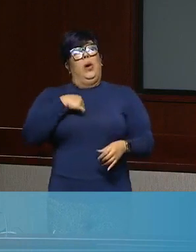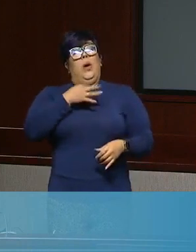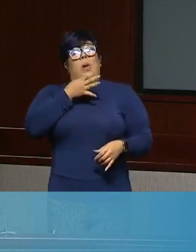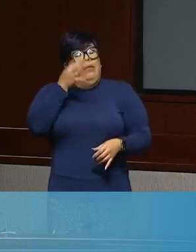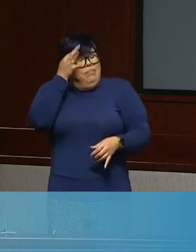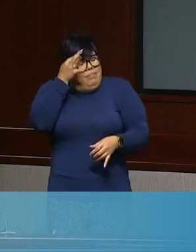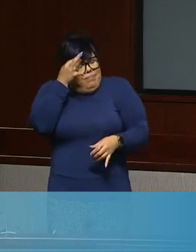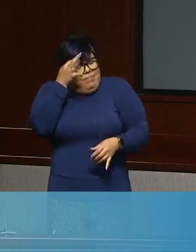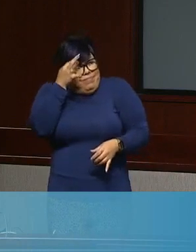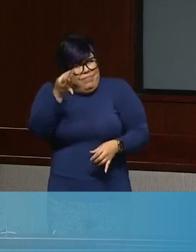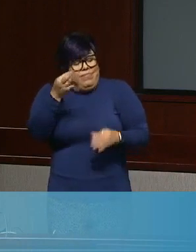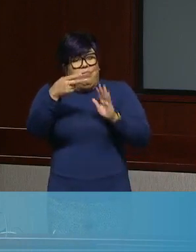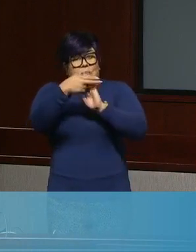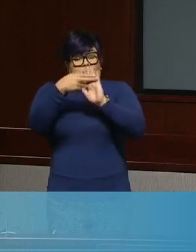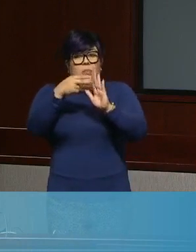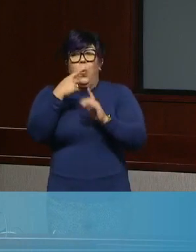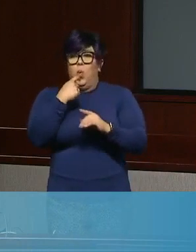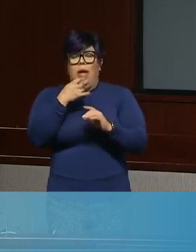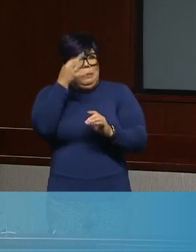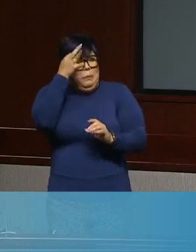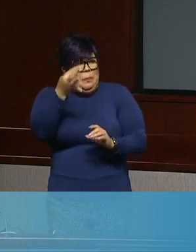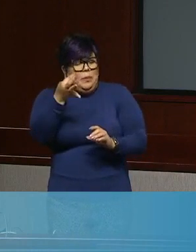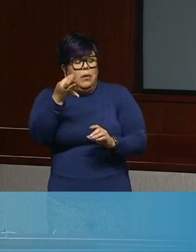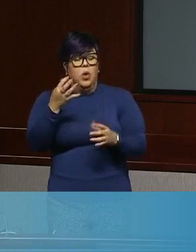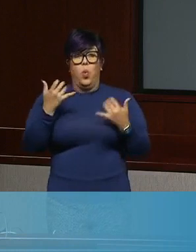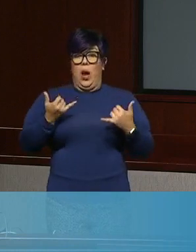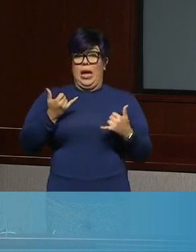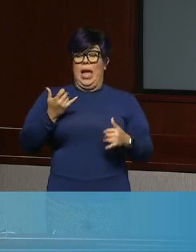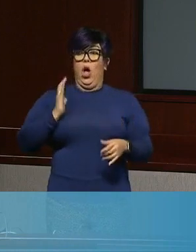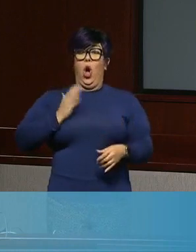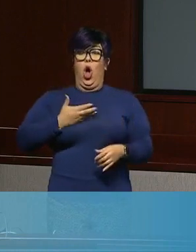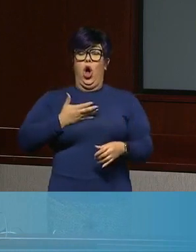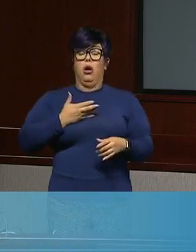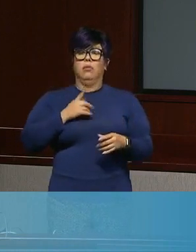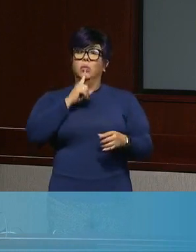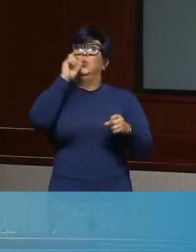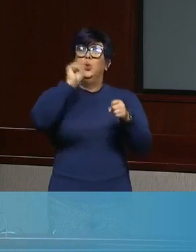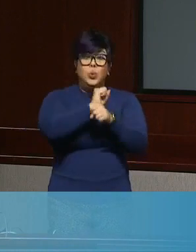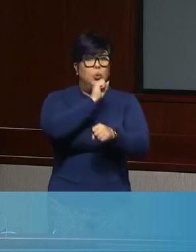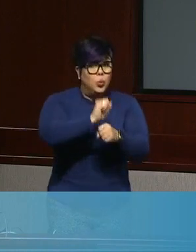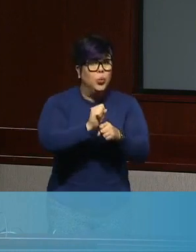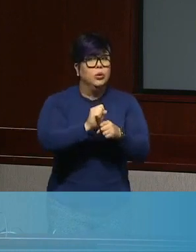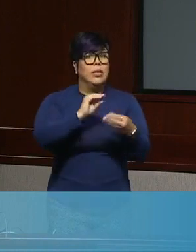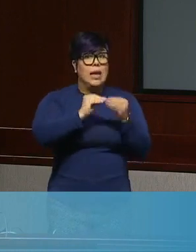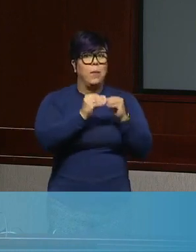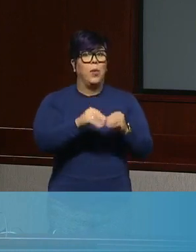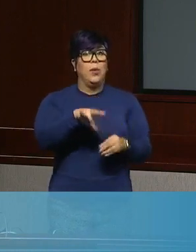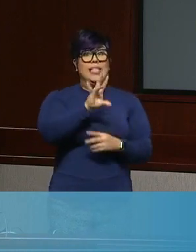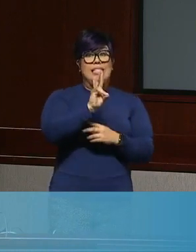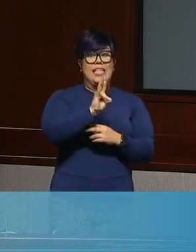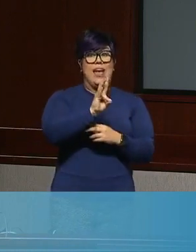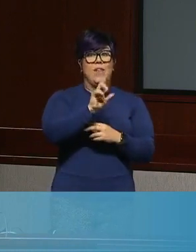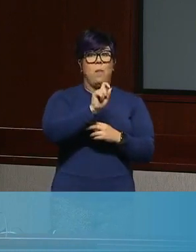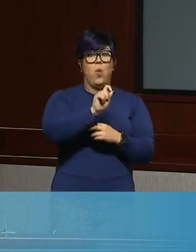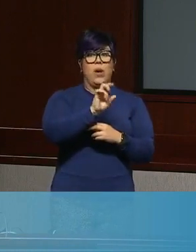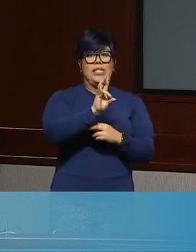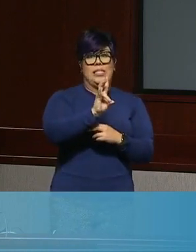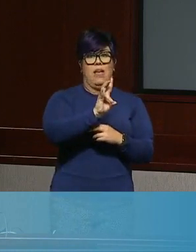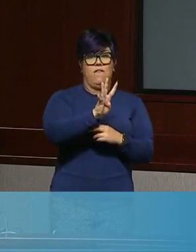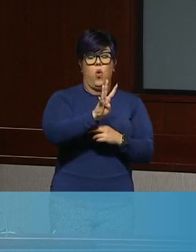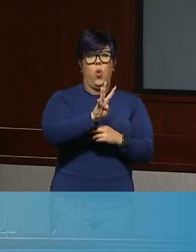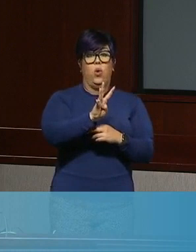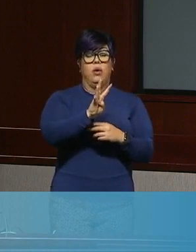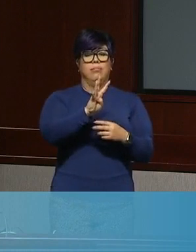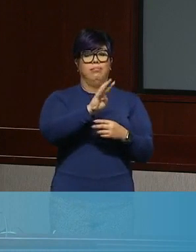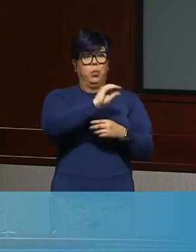Today, our actual average daily case rate, unadjusted, is 7.74 cases per